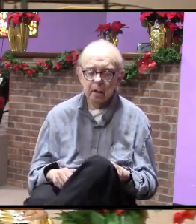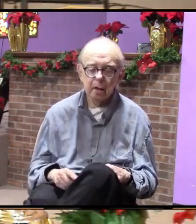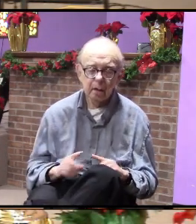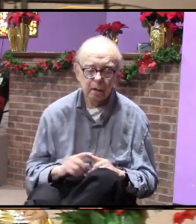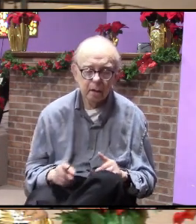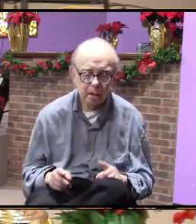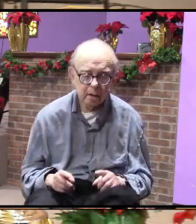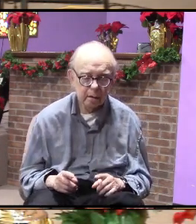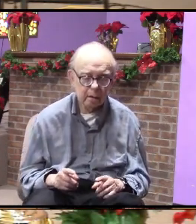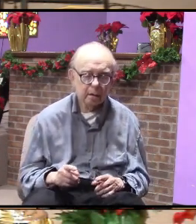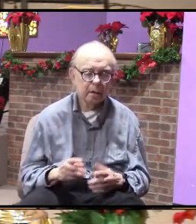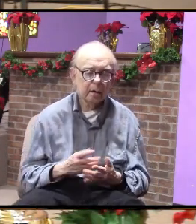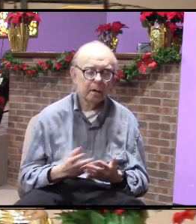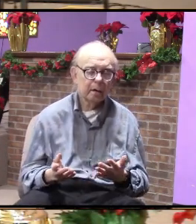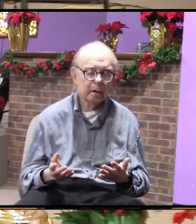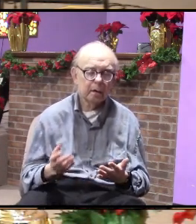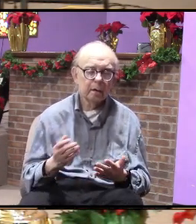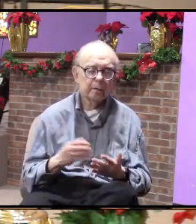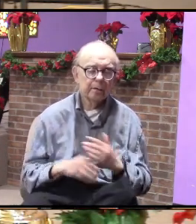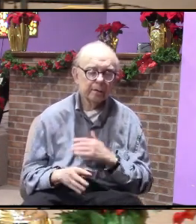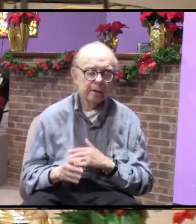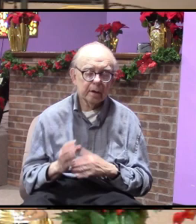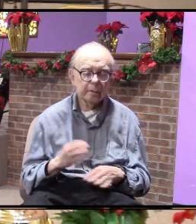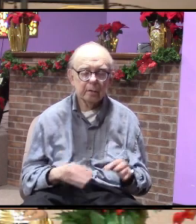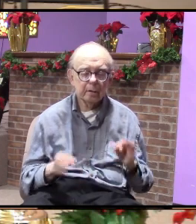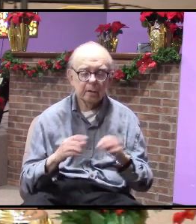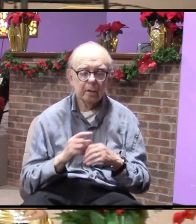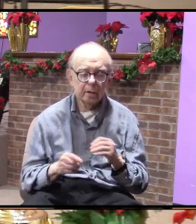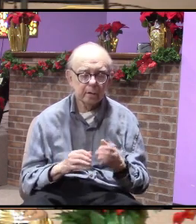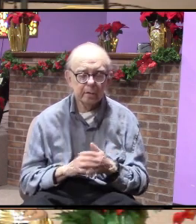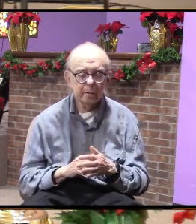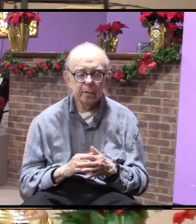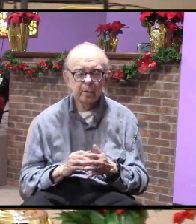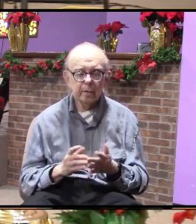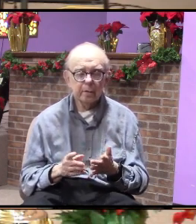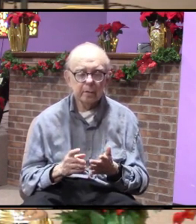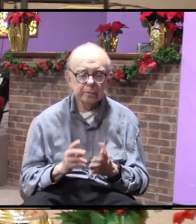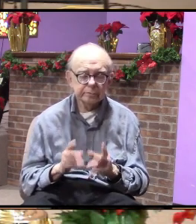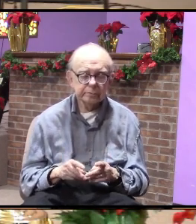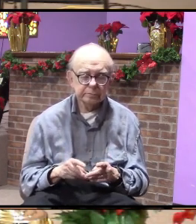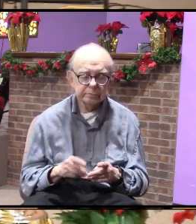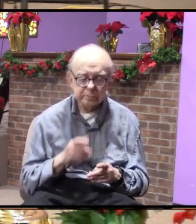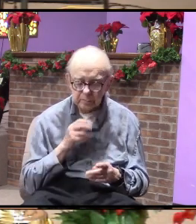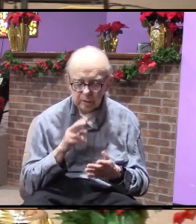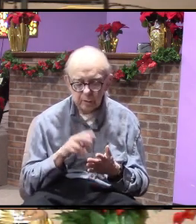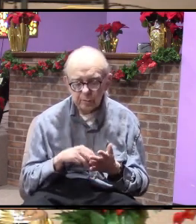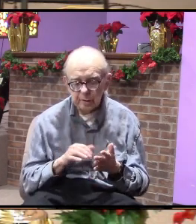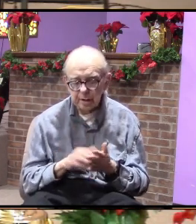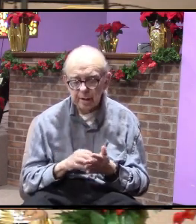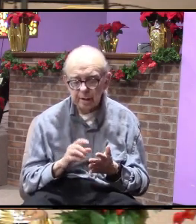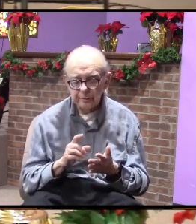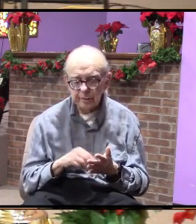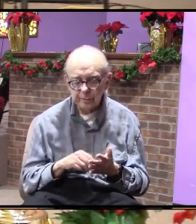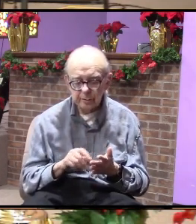But there's something emphatic about that to the person who's reading it.